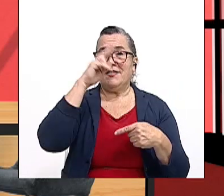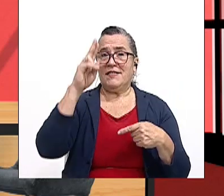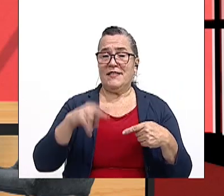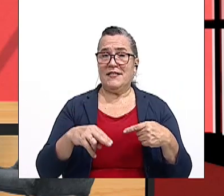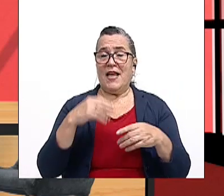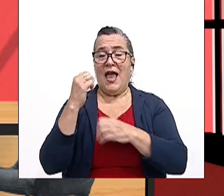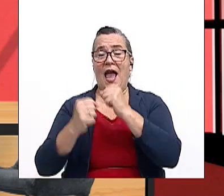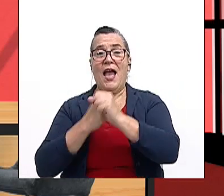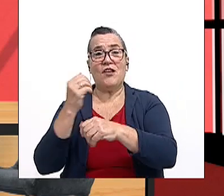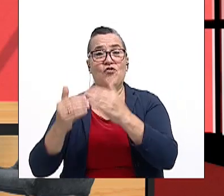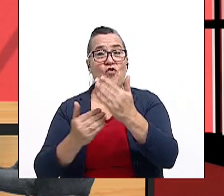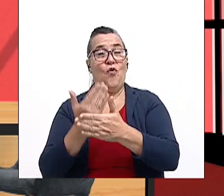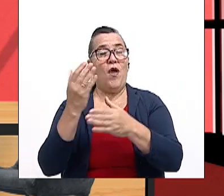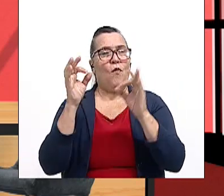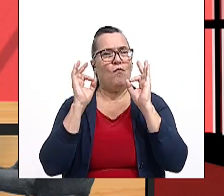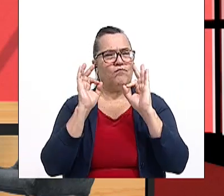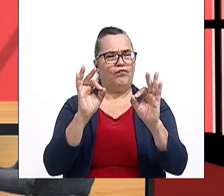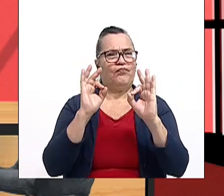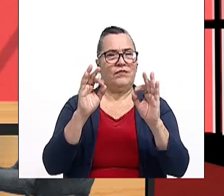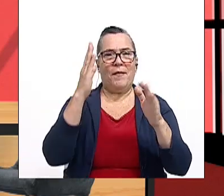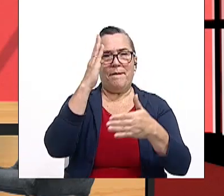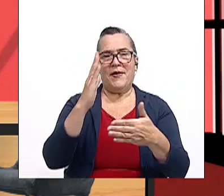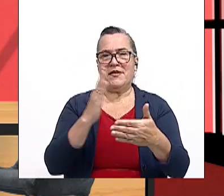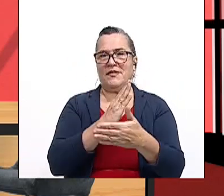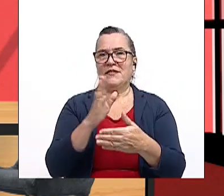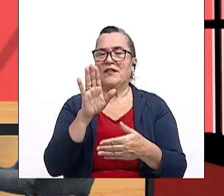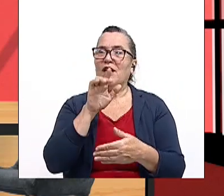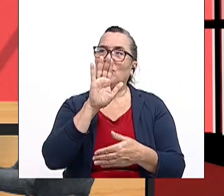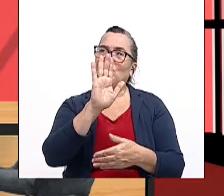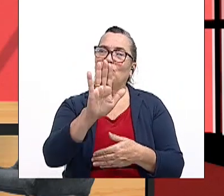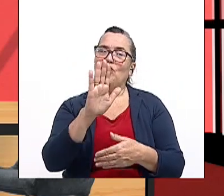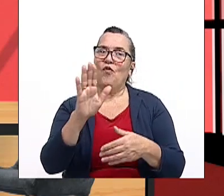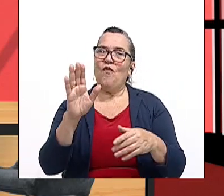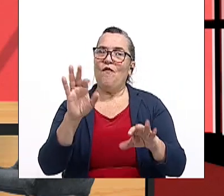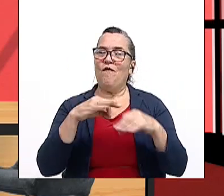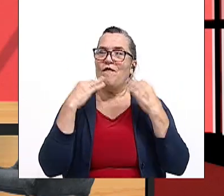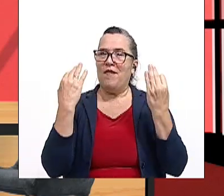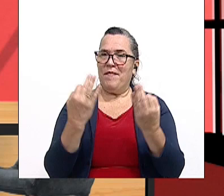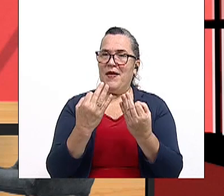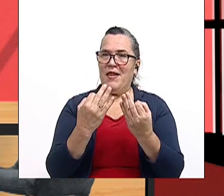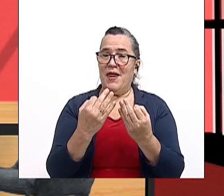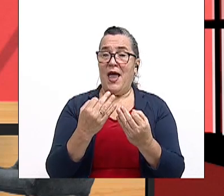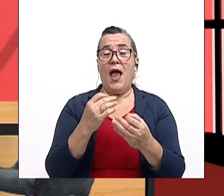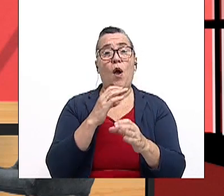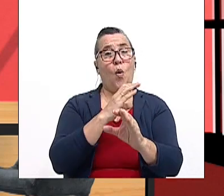Year. Blessings for you and your family. Remember to stay